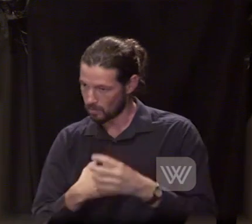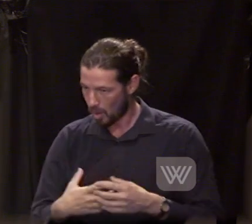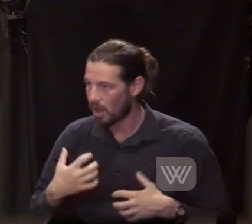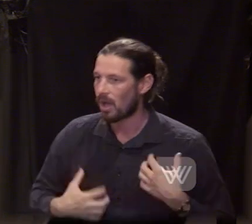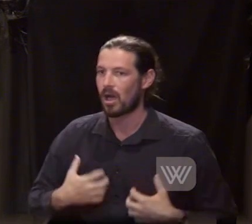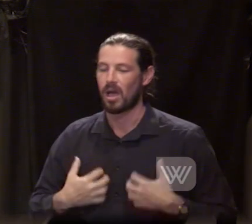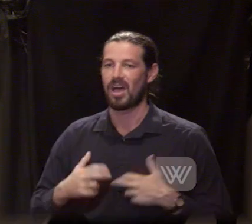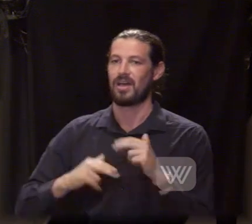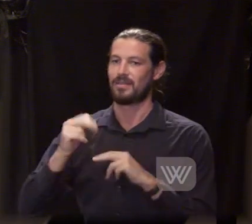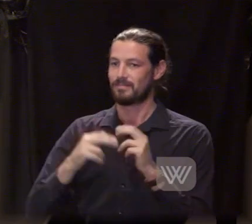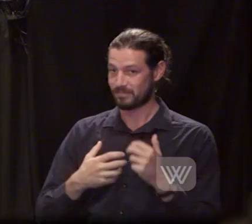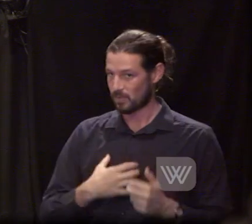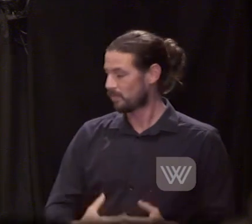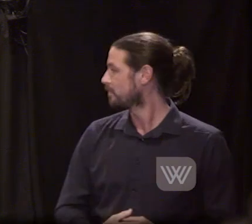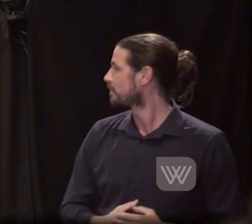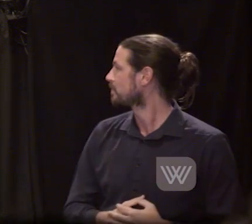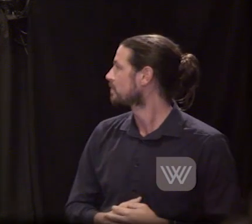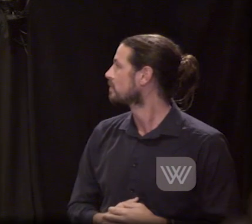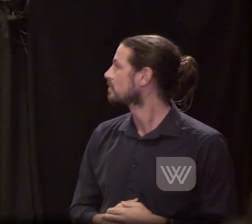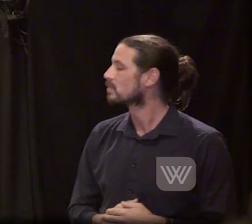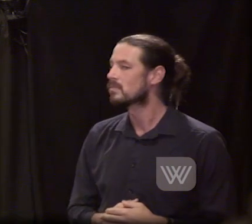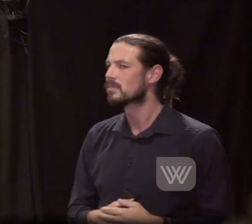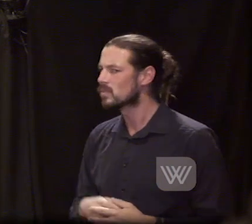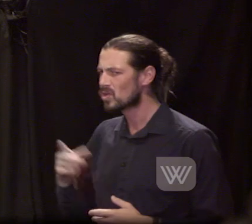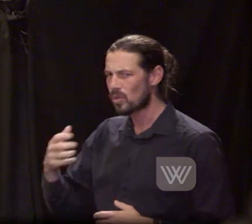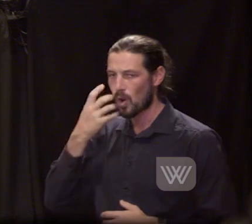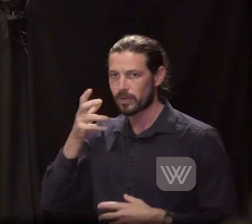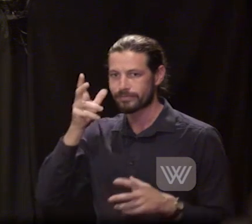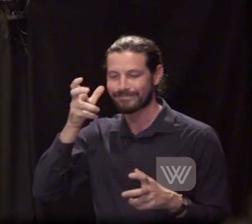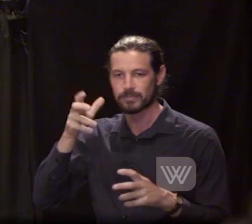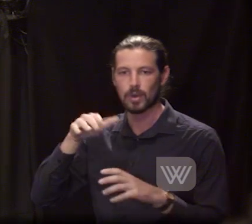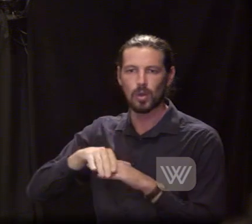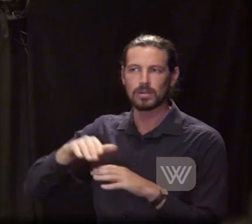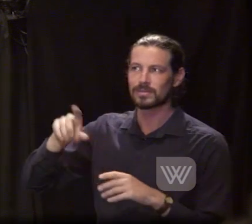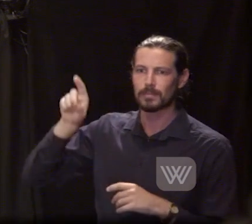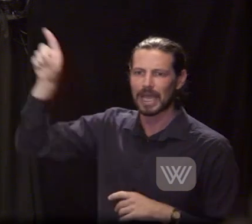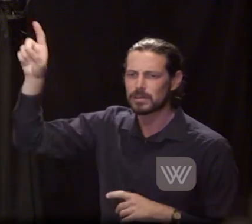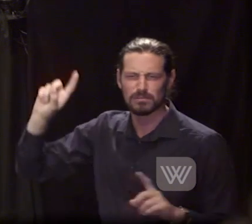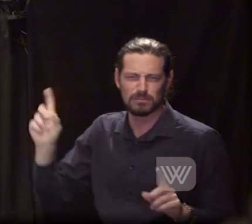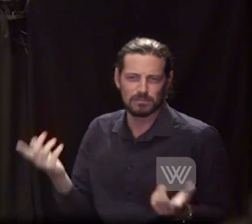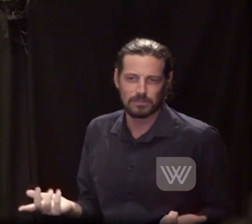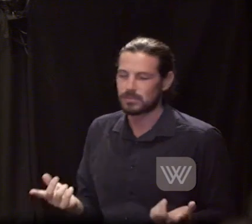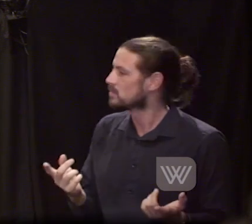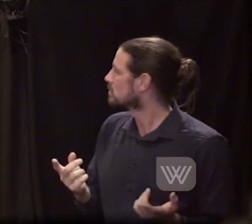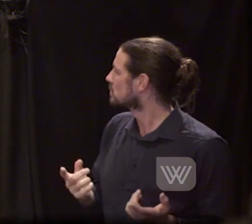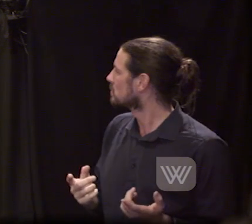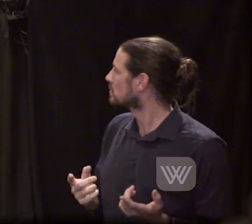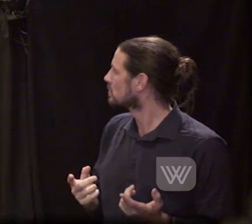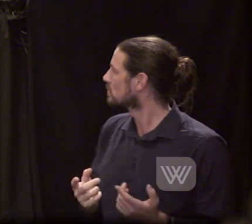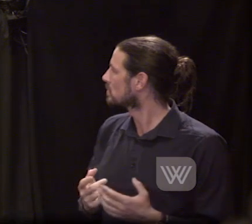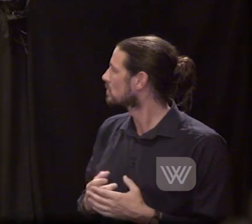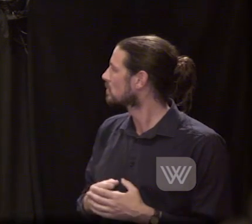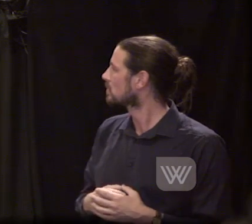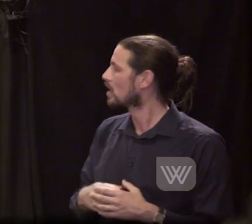and it kept building from there. Yeah. So have you always had this fascination with space, or that I guess, have you always been